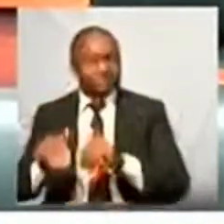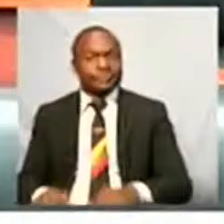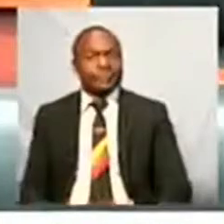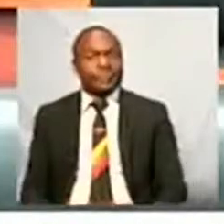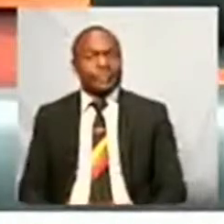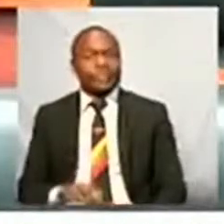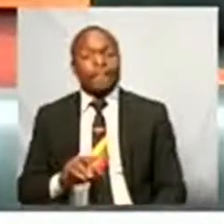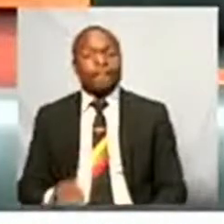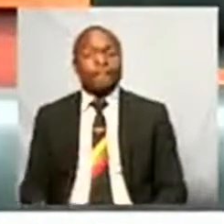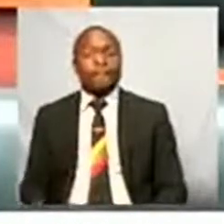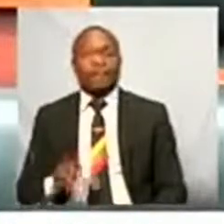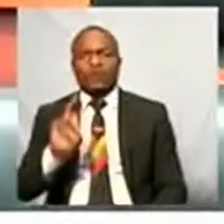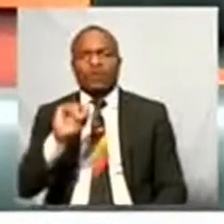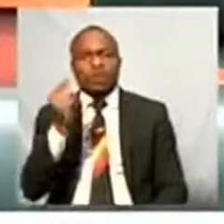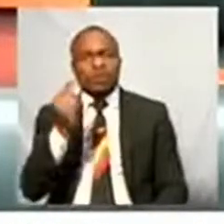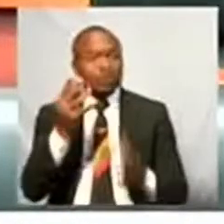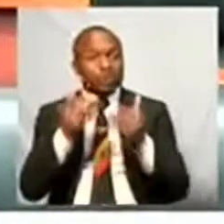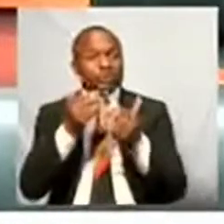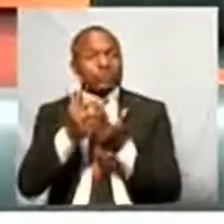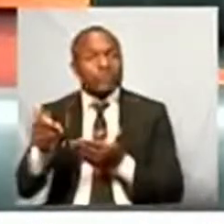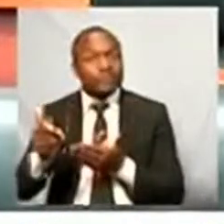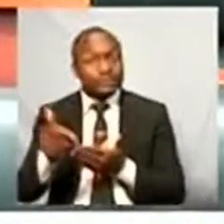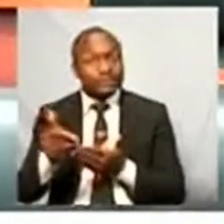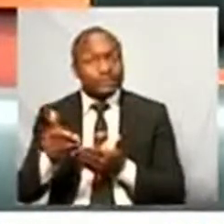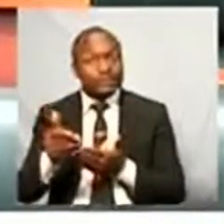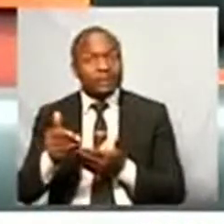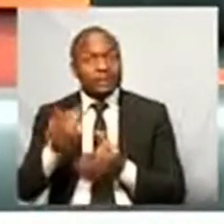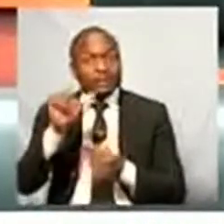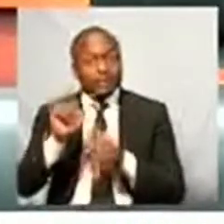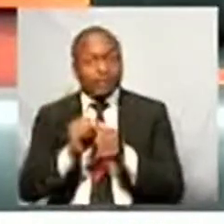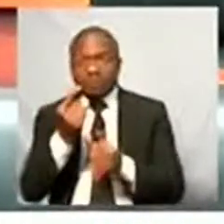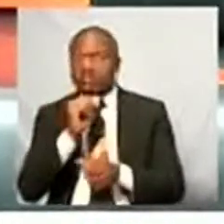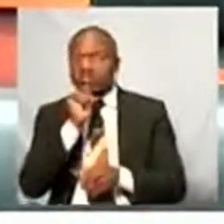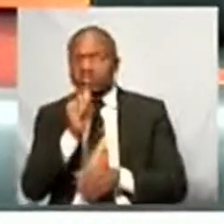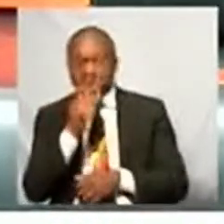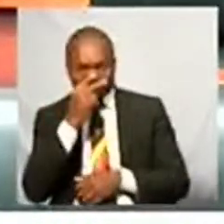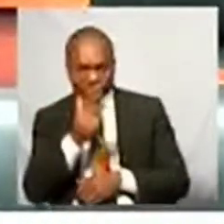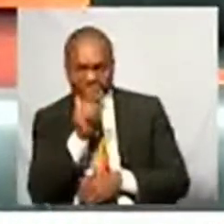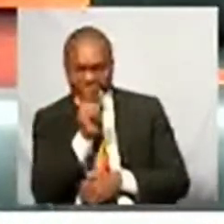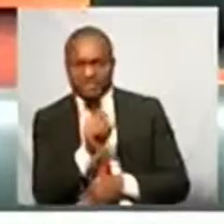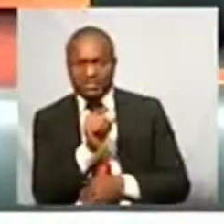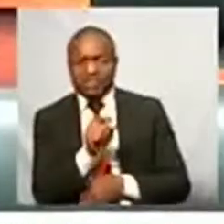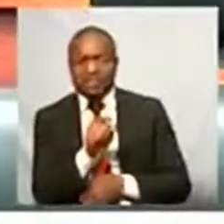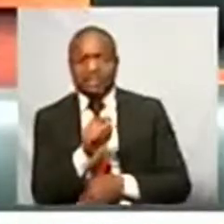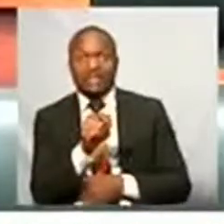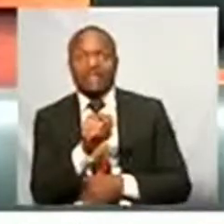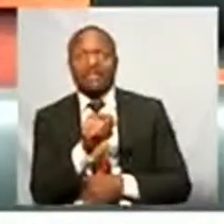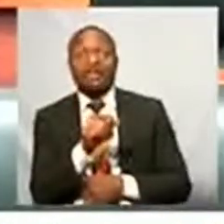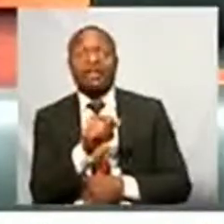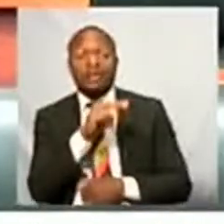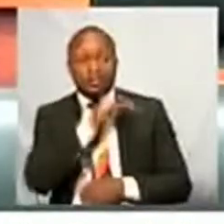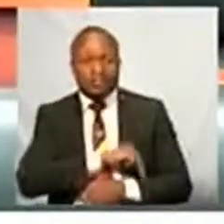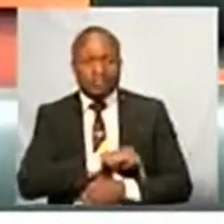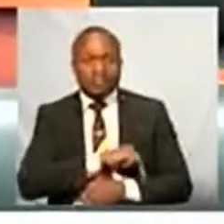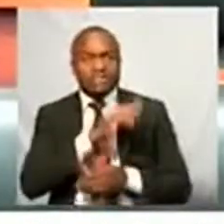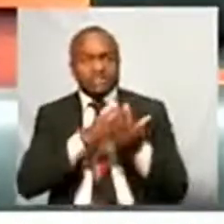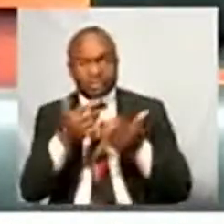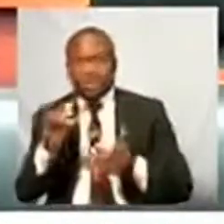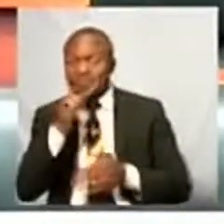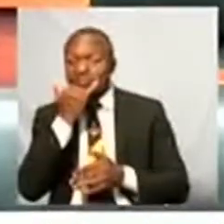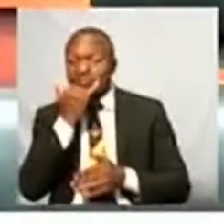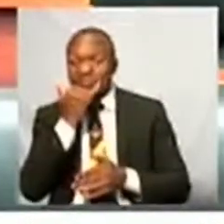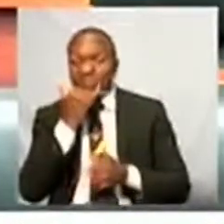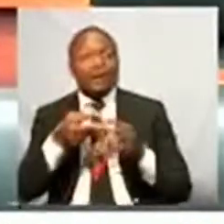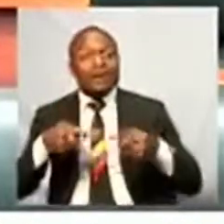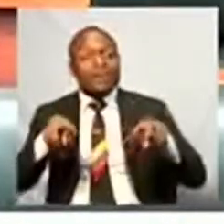that at the end of the day, nobody wants to buy them? Madam Speaker, because everybody has noticed that at NAPS, Madam Speaker, there's something cooking. Madam Speaker,